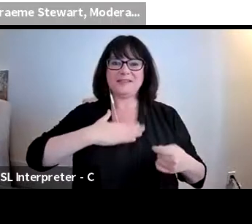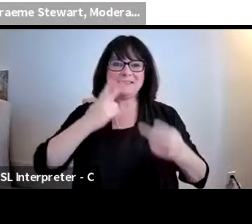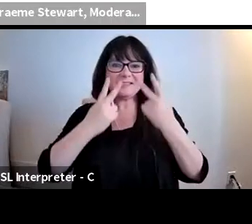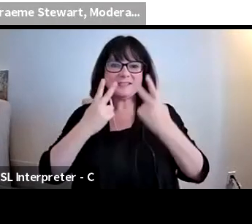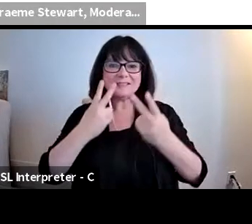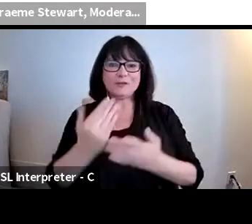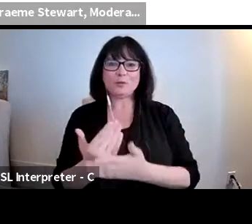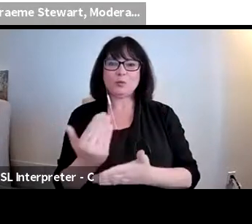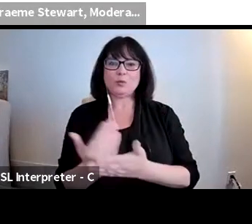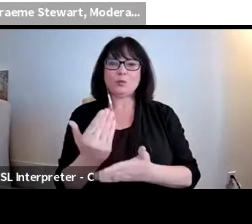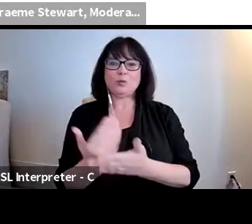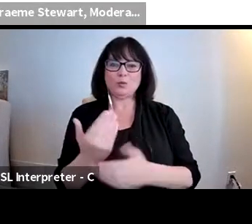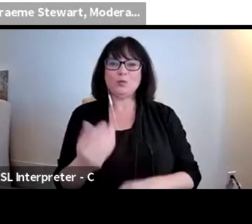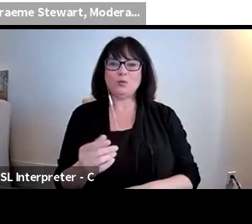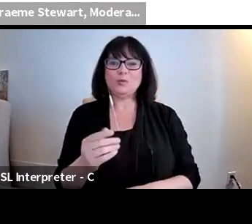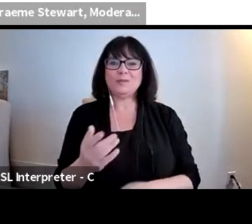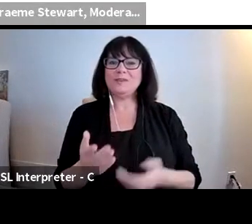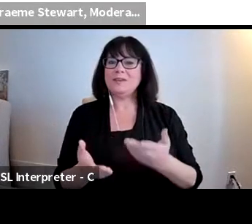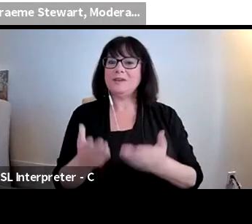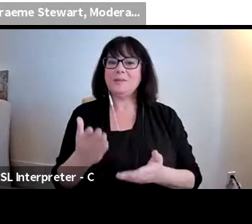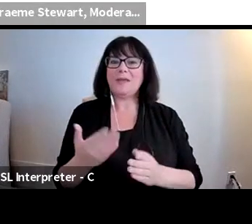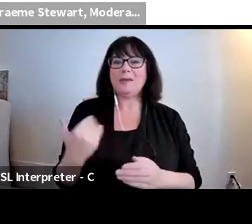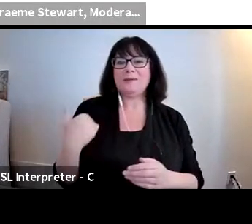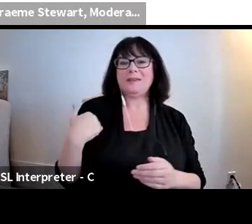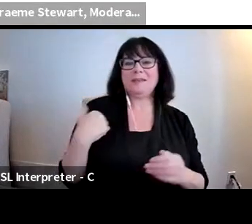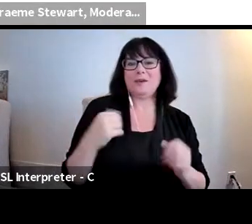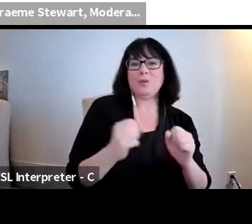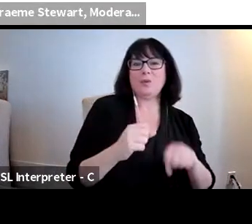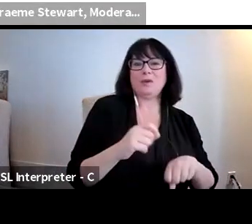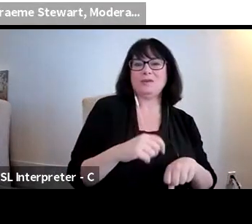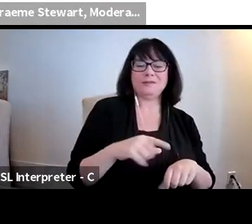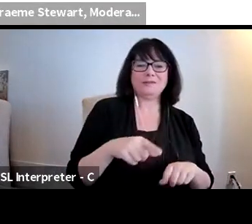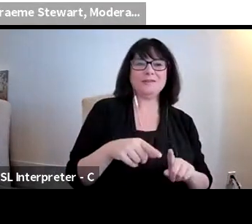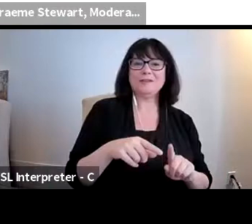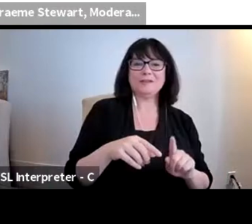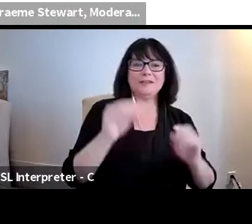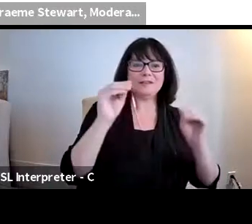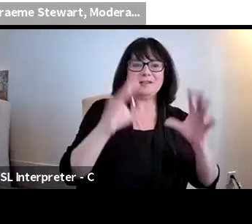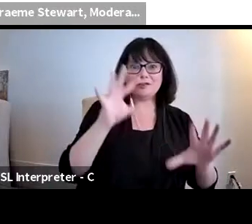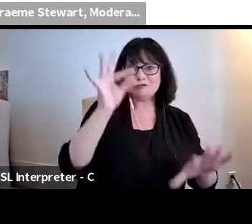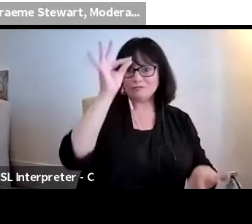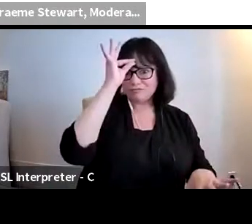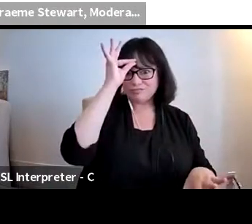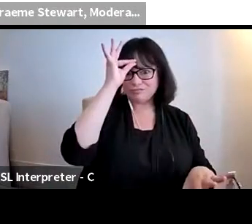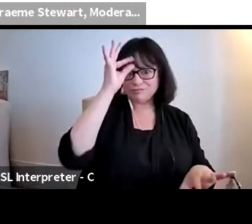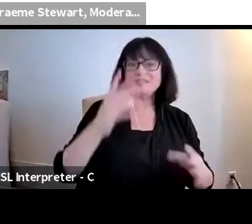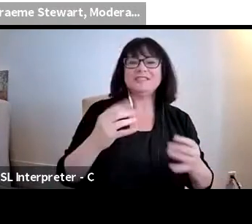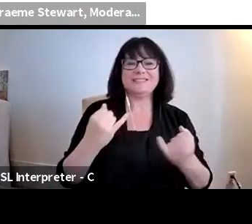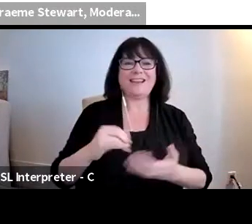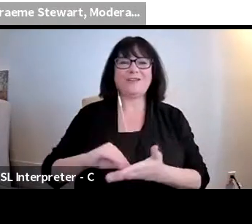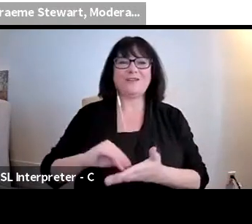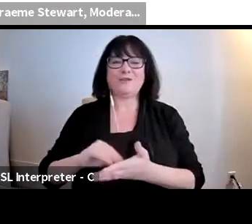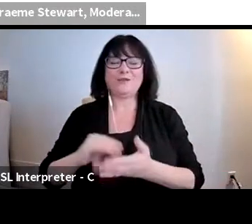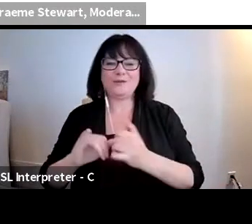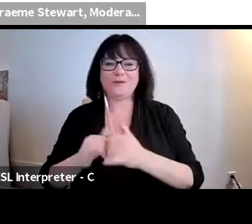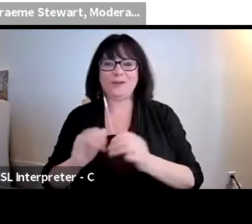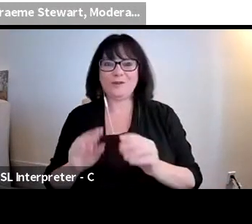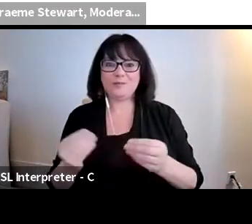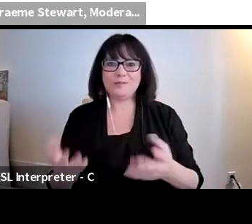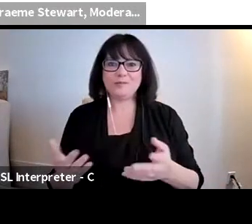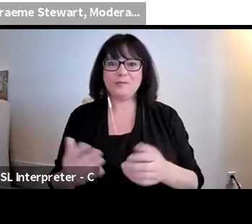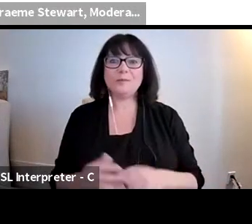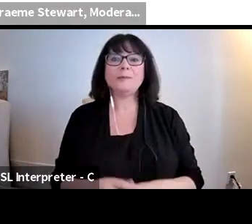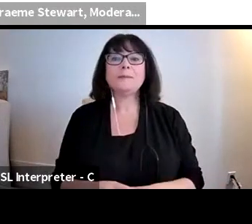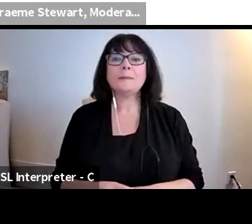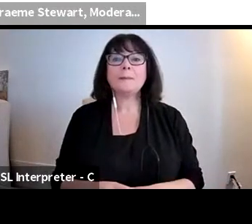maybe hadn't even discovered yet in the winter term. So I hope that everyone is going to just wait for